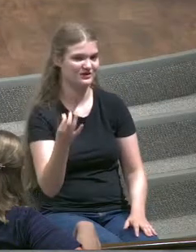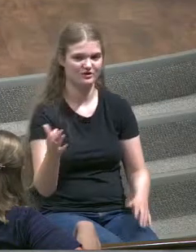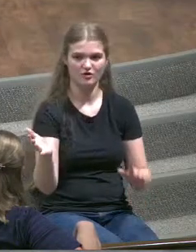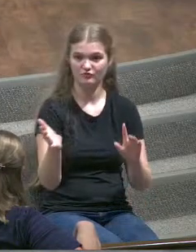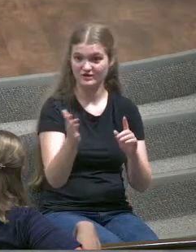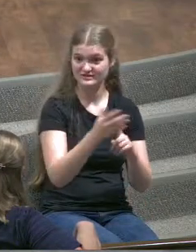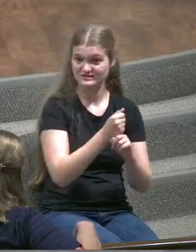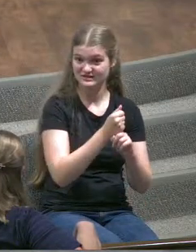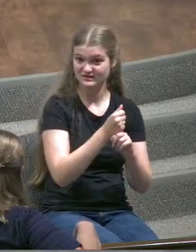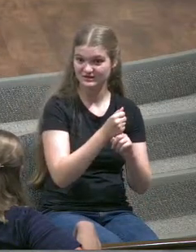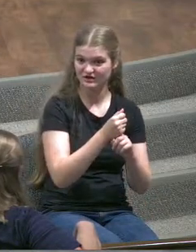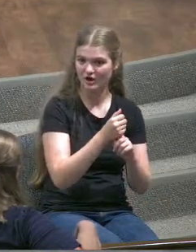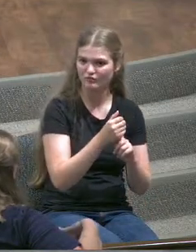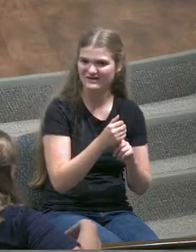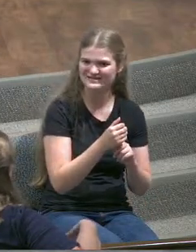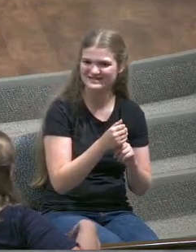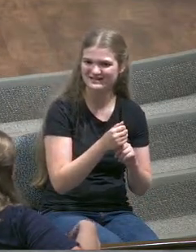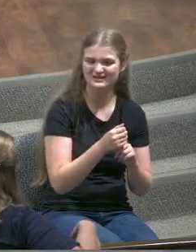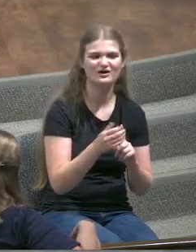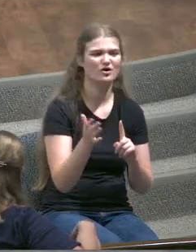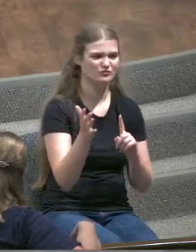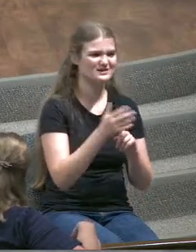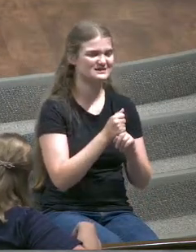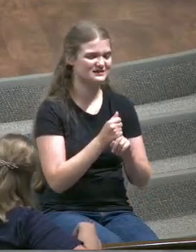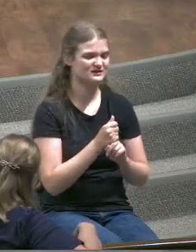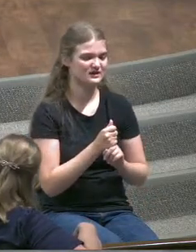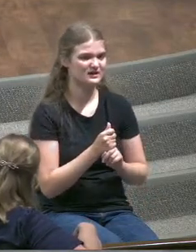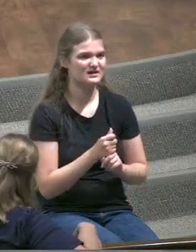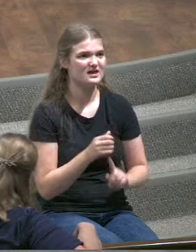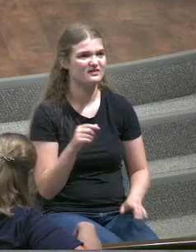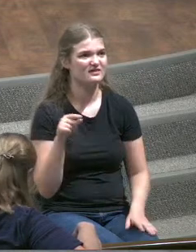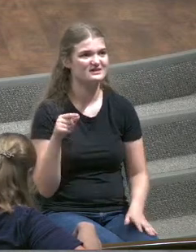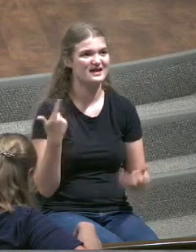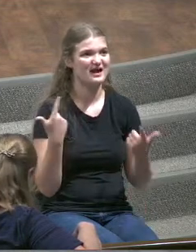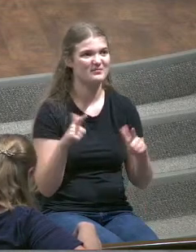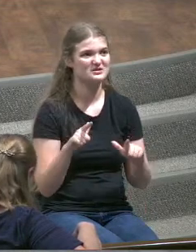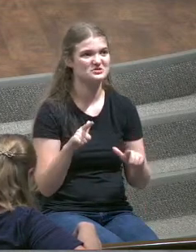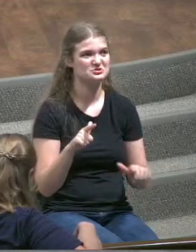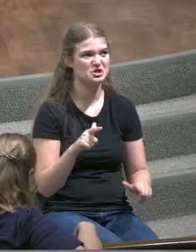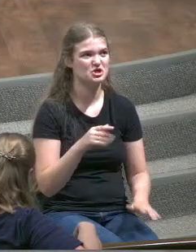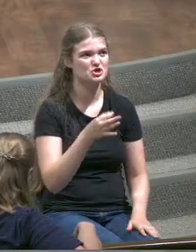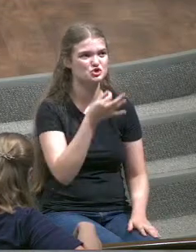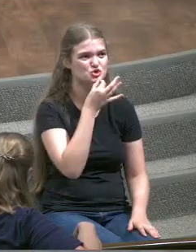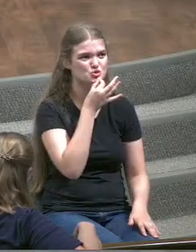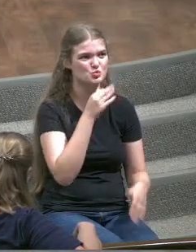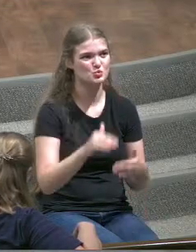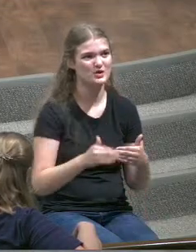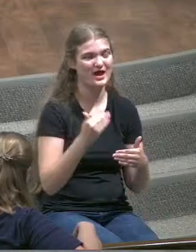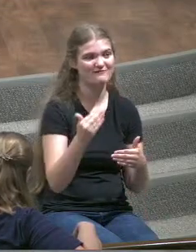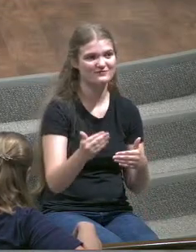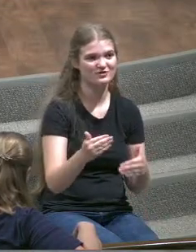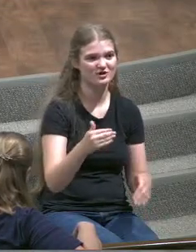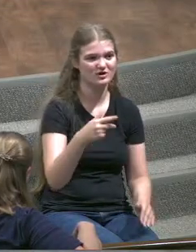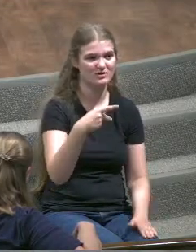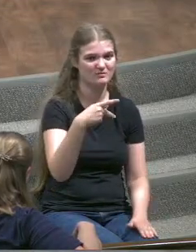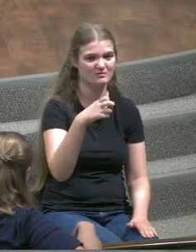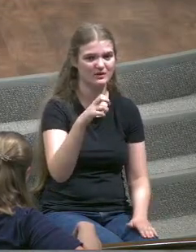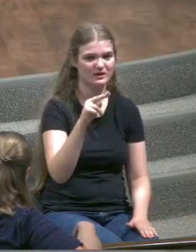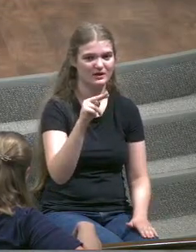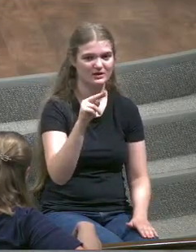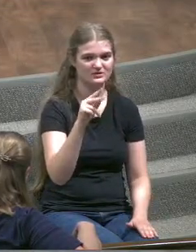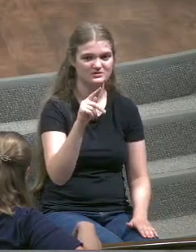They're arrested. Now, this comes probably not long after the day of Pentecost. And Pentecost was 50 days